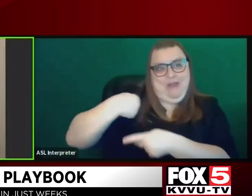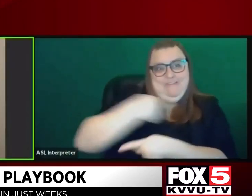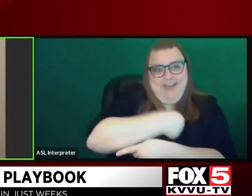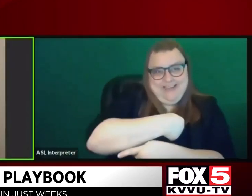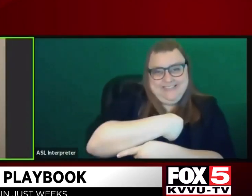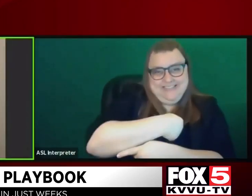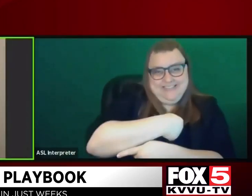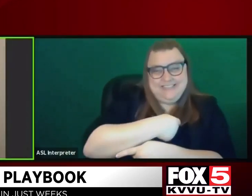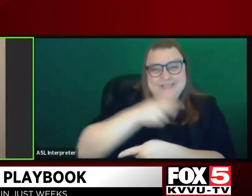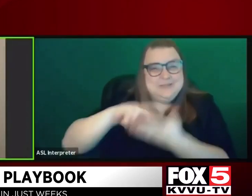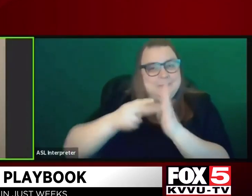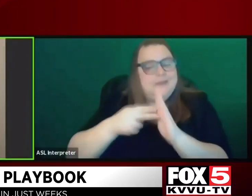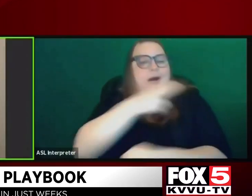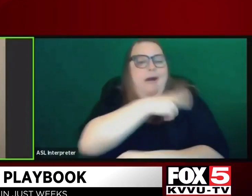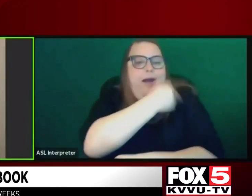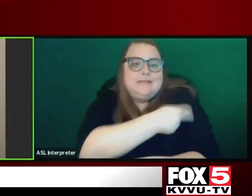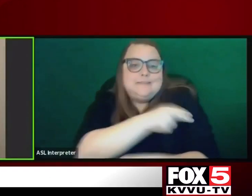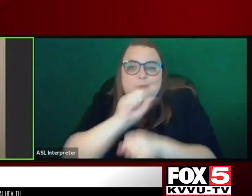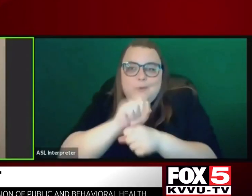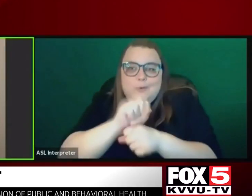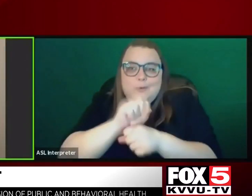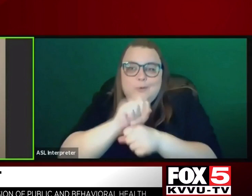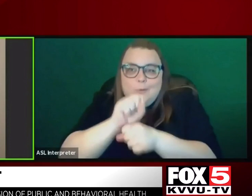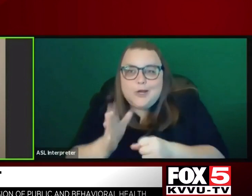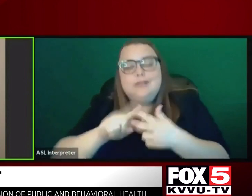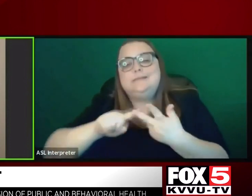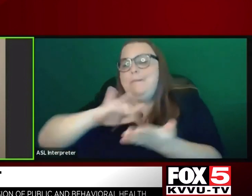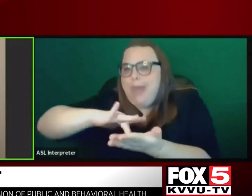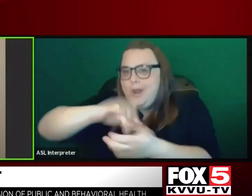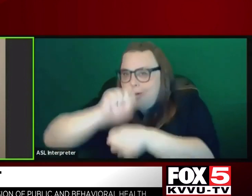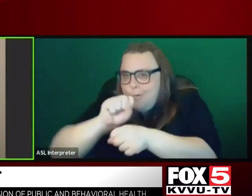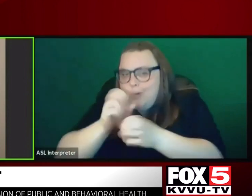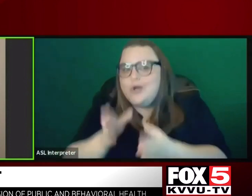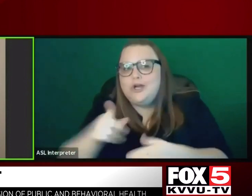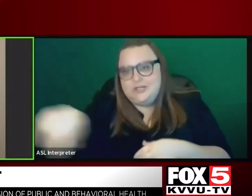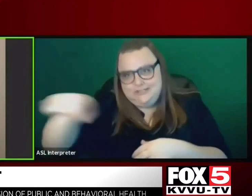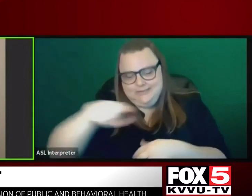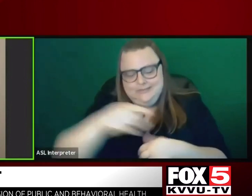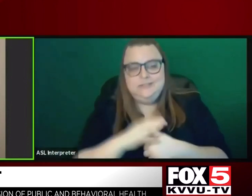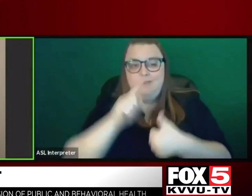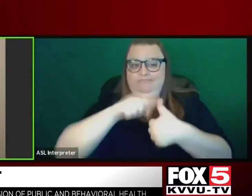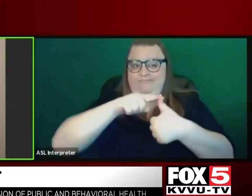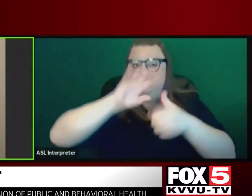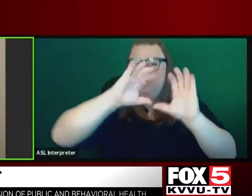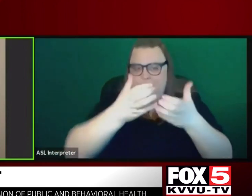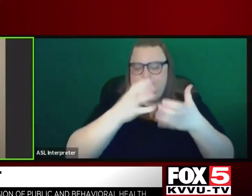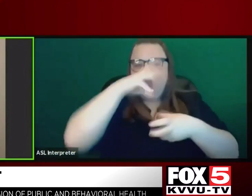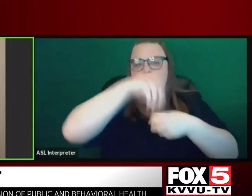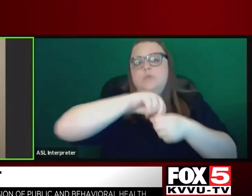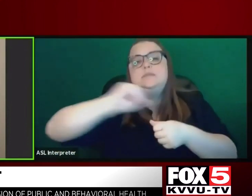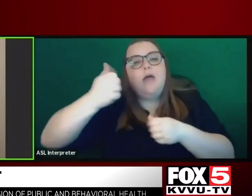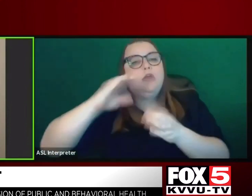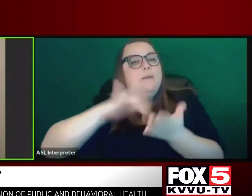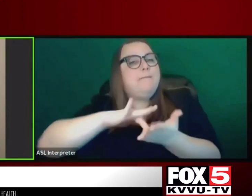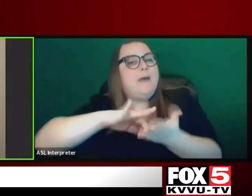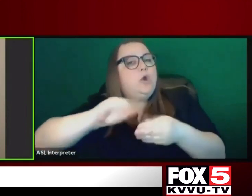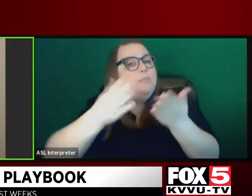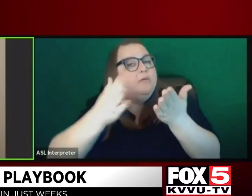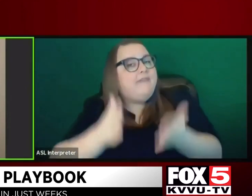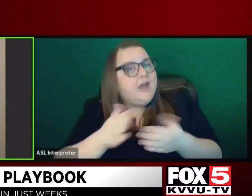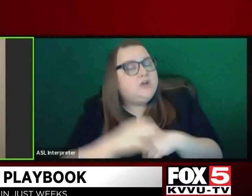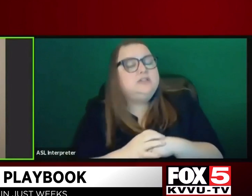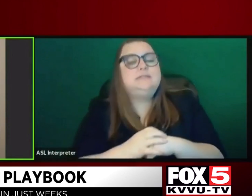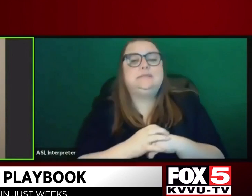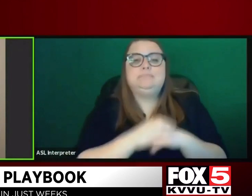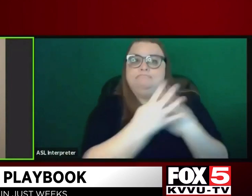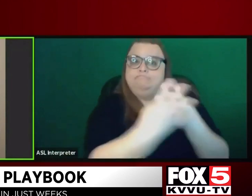infrastructure workforce in hospitals and medical facilities. Tier 1 also includes other medical provider types, correctional